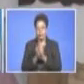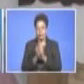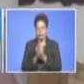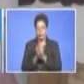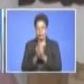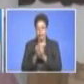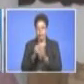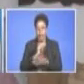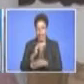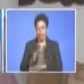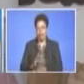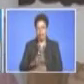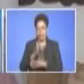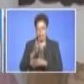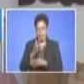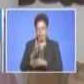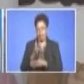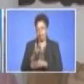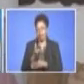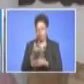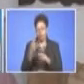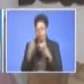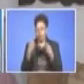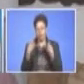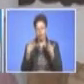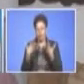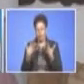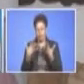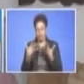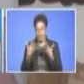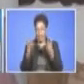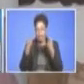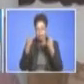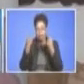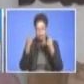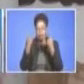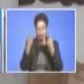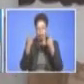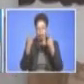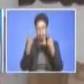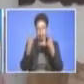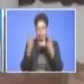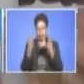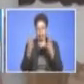I feel like I was taken aback, you know. Surprised.